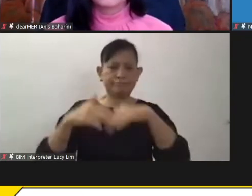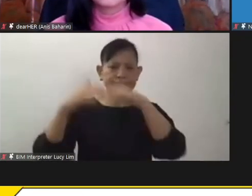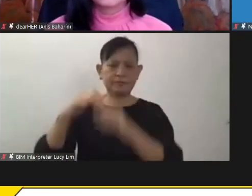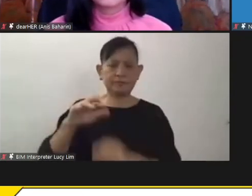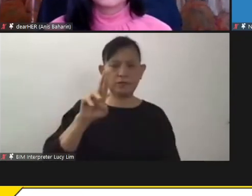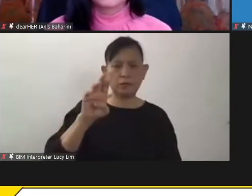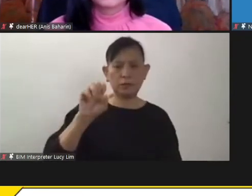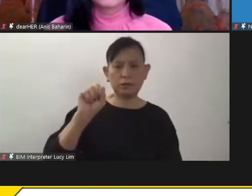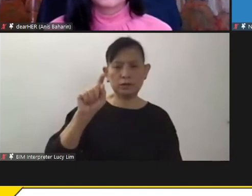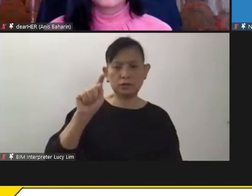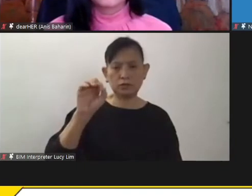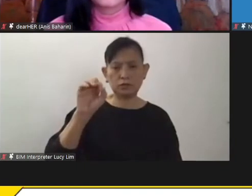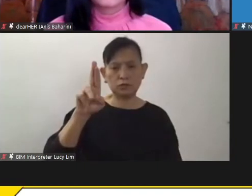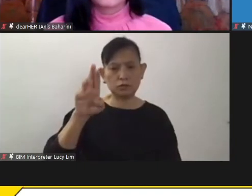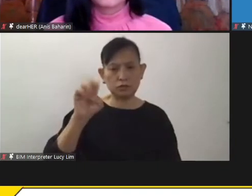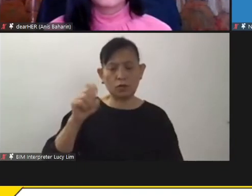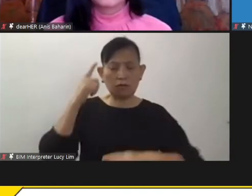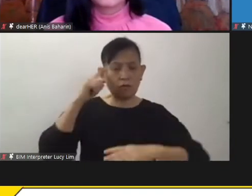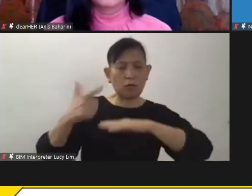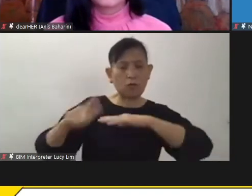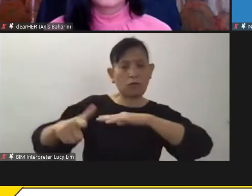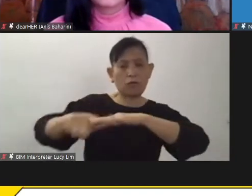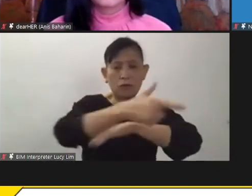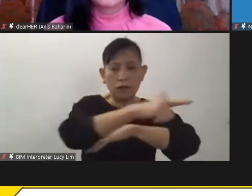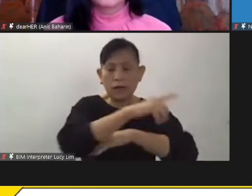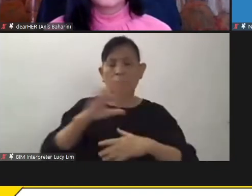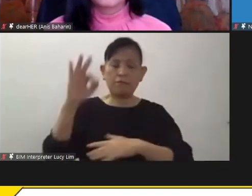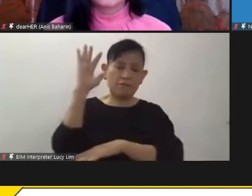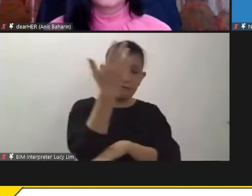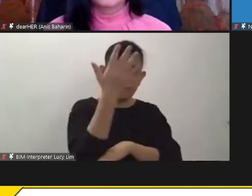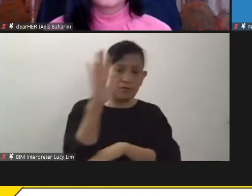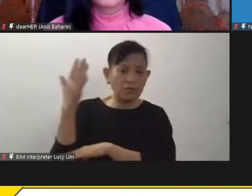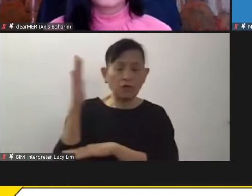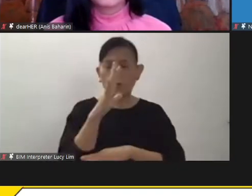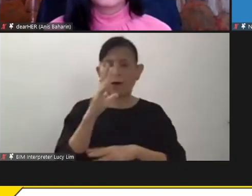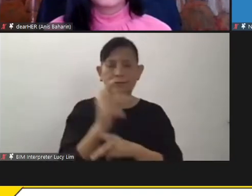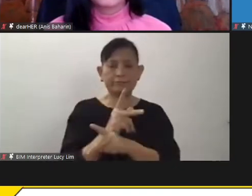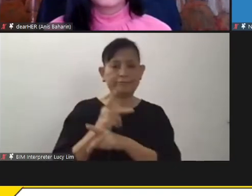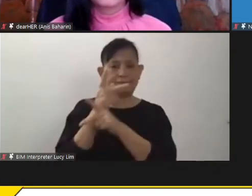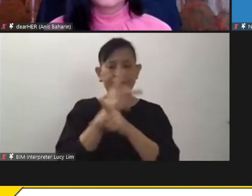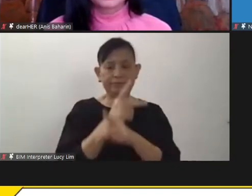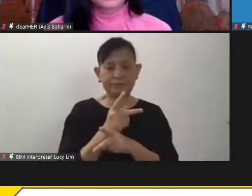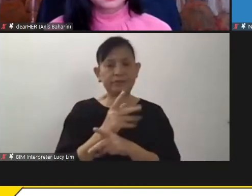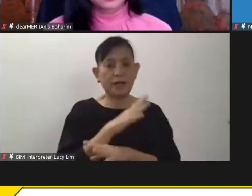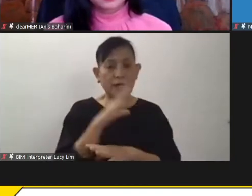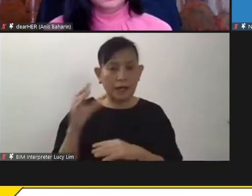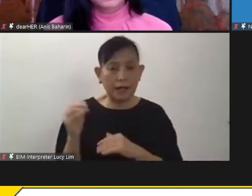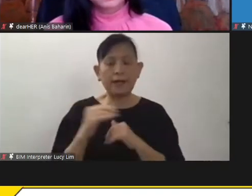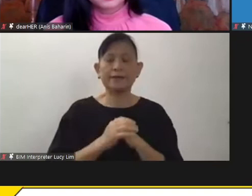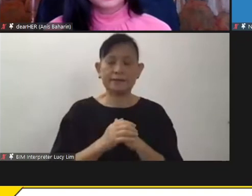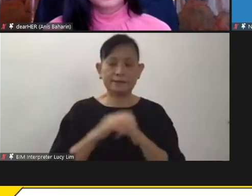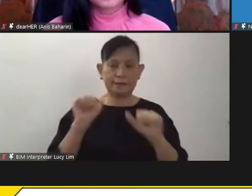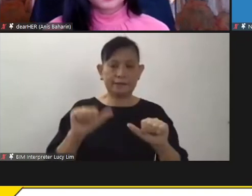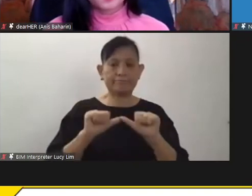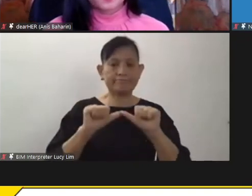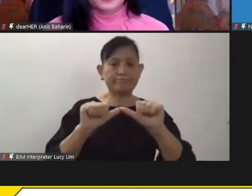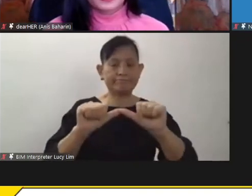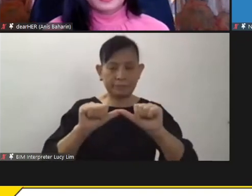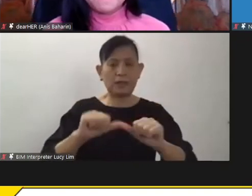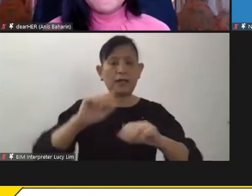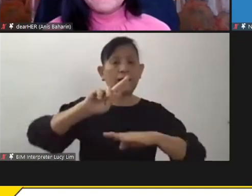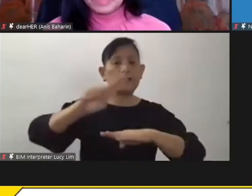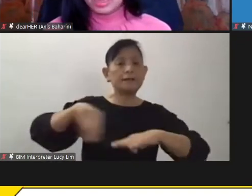existing oceans, existing peatland, existing forests. Then we can let the natural habitats,